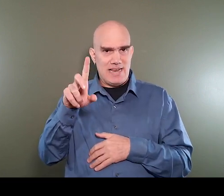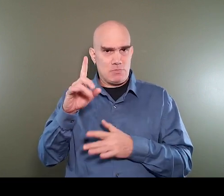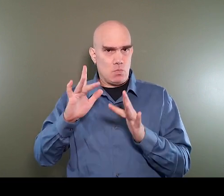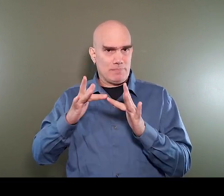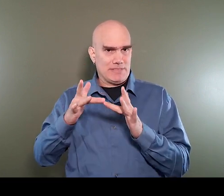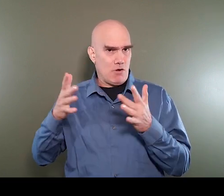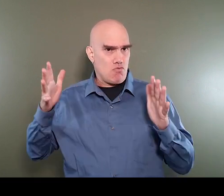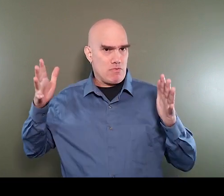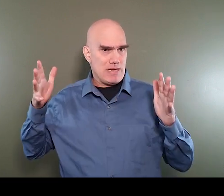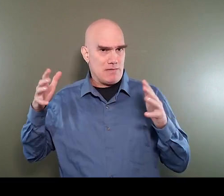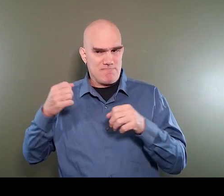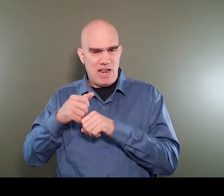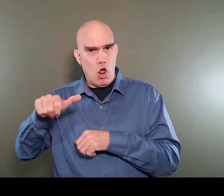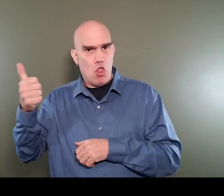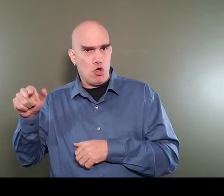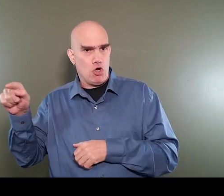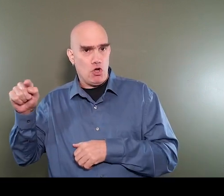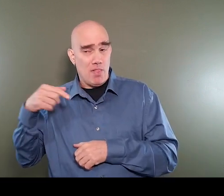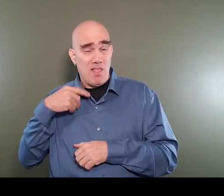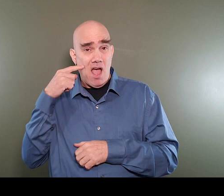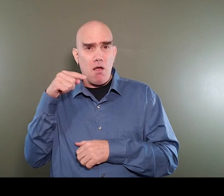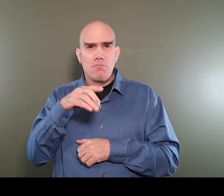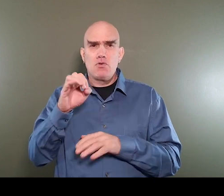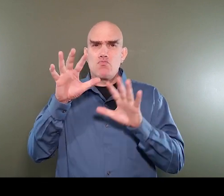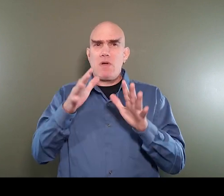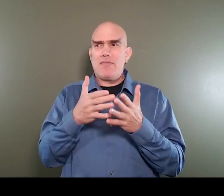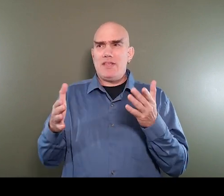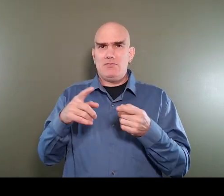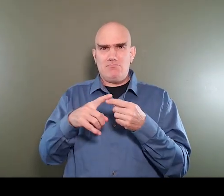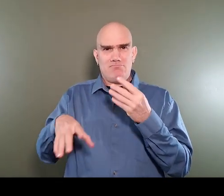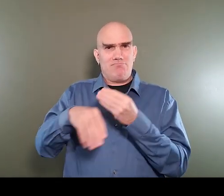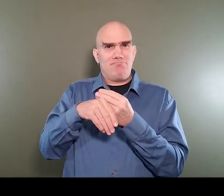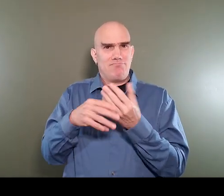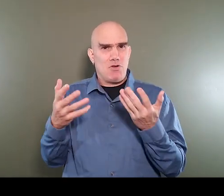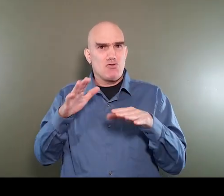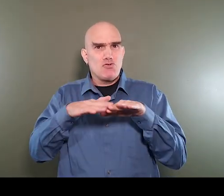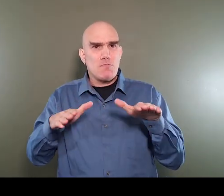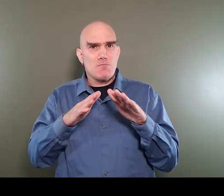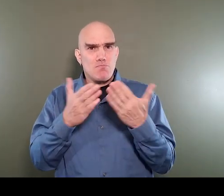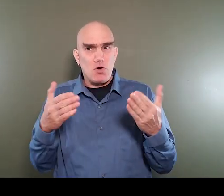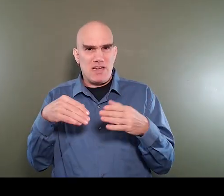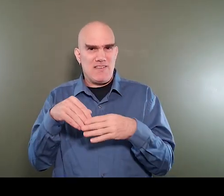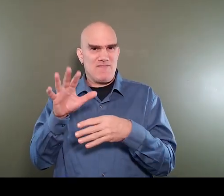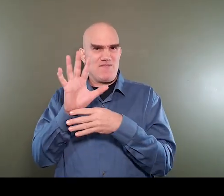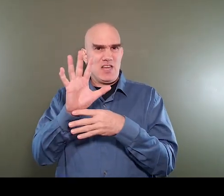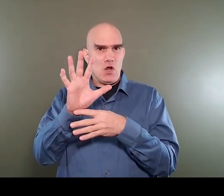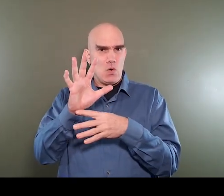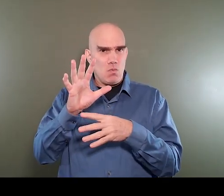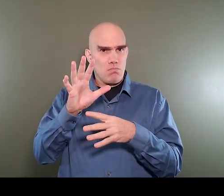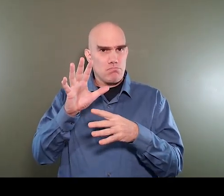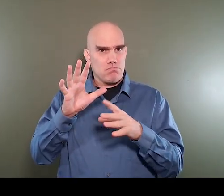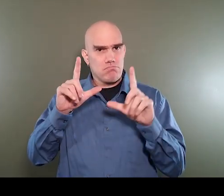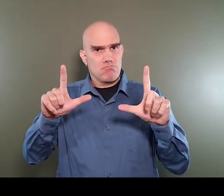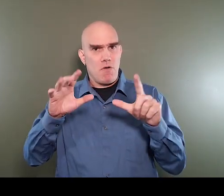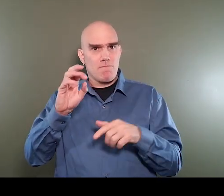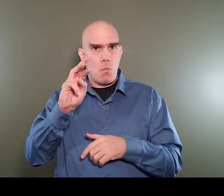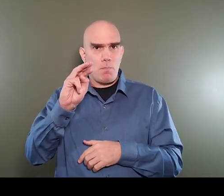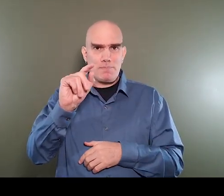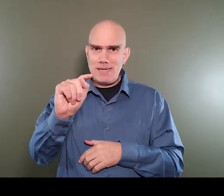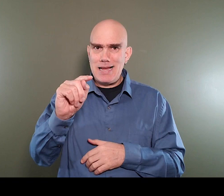Access Fund for the Disabled website. And I thought this would be a great thing to do, is to make children's